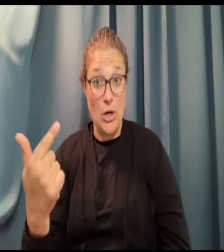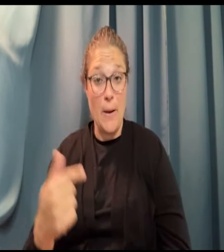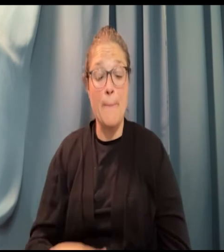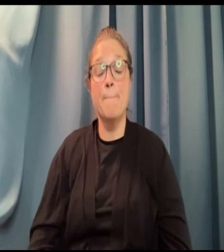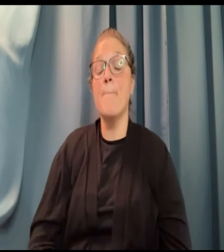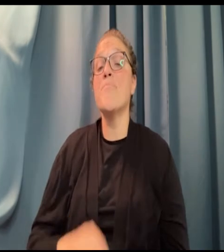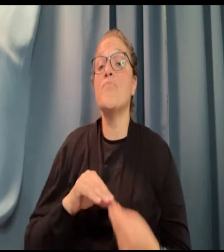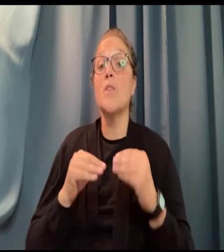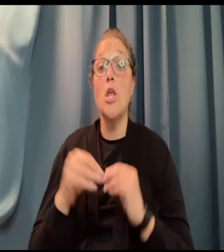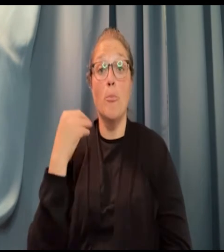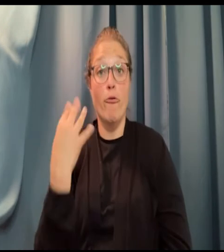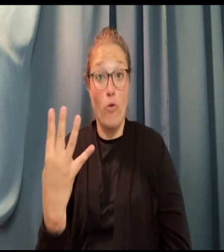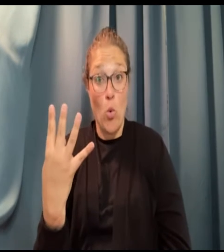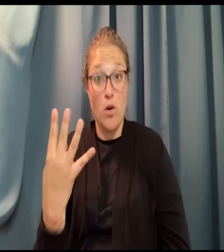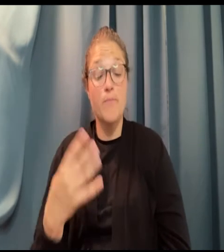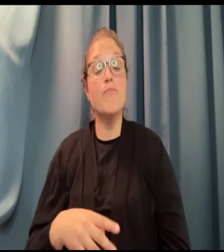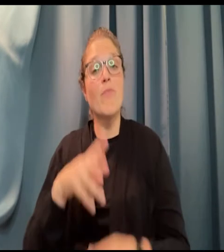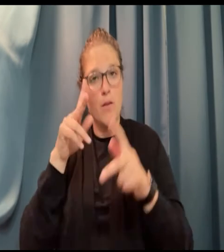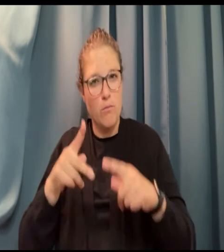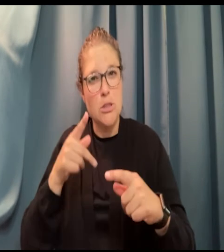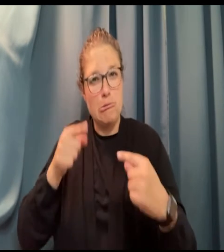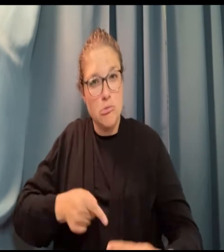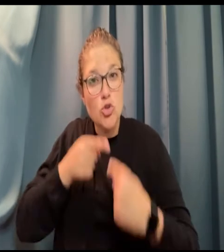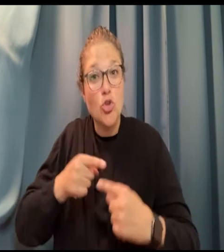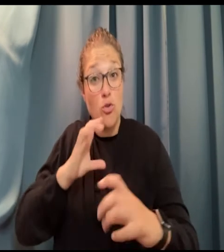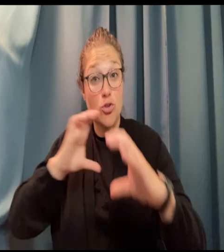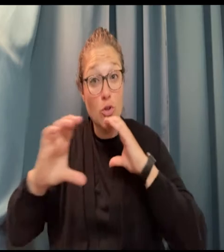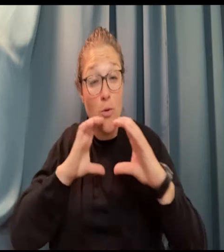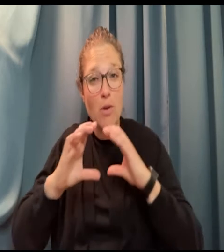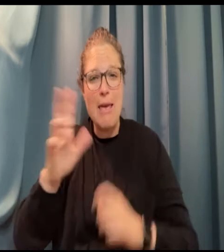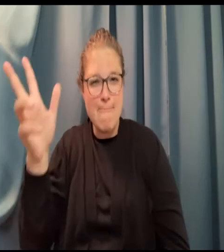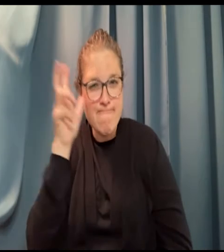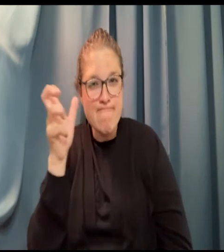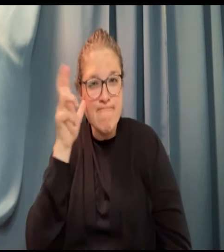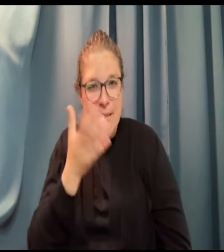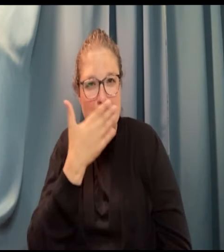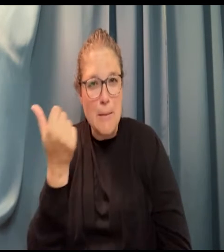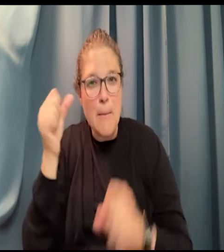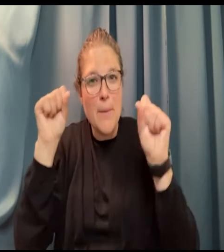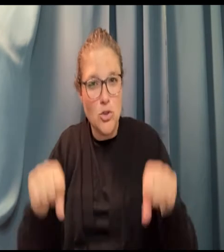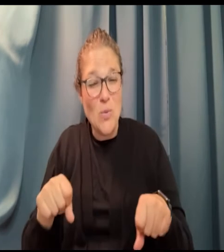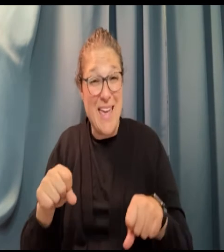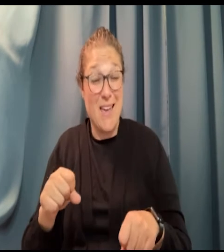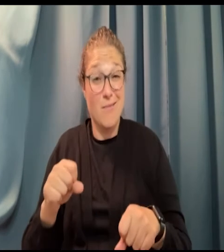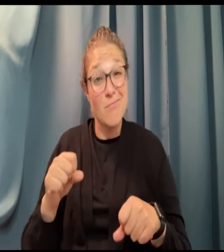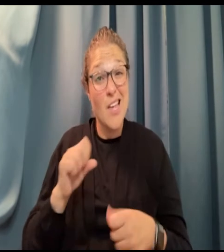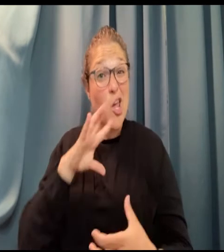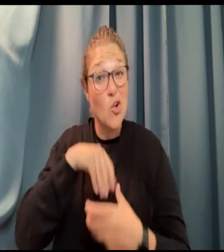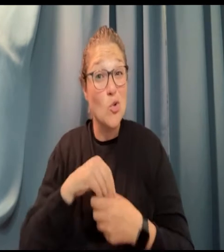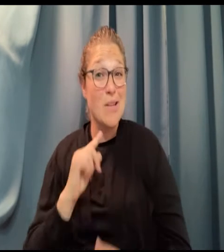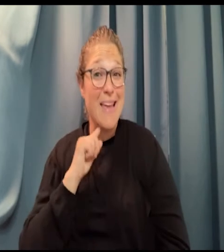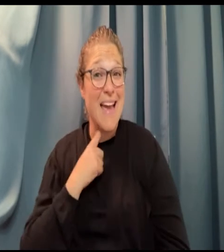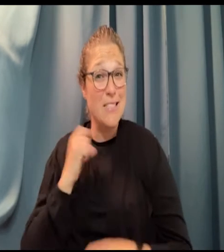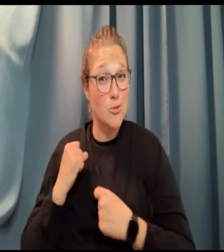4, listen attentively when a person has difficulty speaking. This goes for people who have thick accents as well.